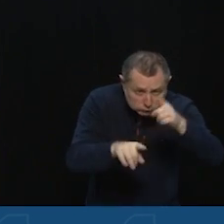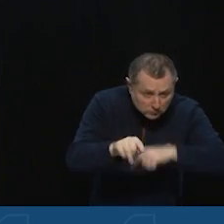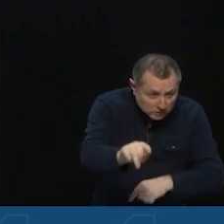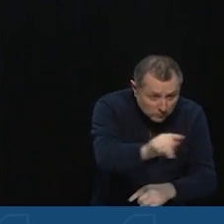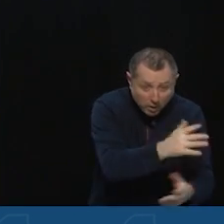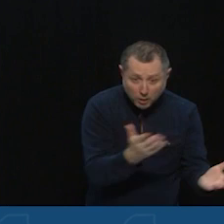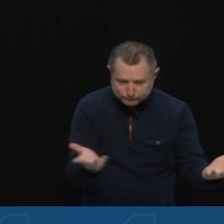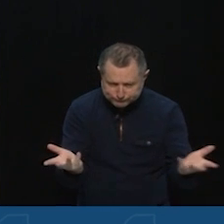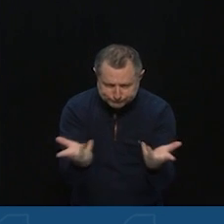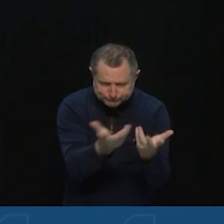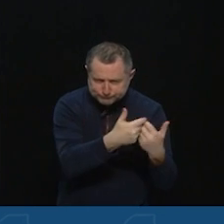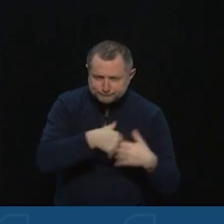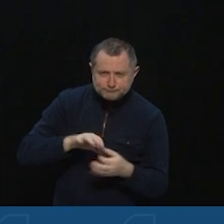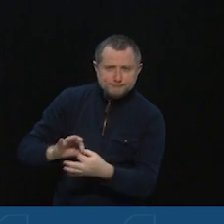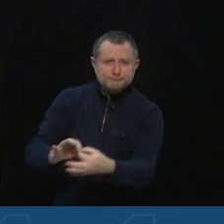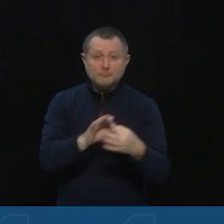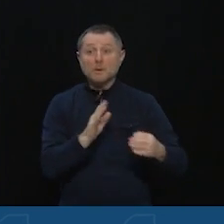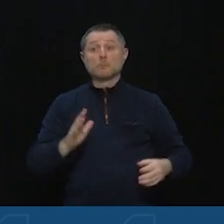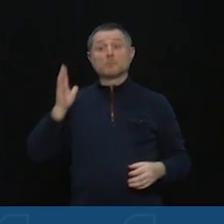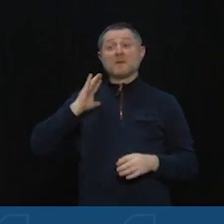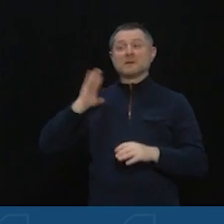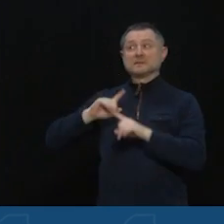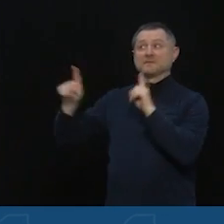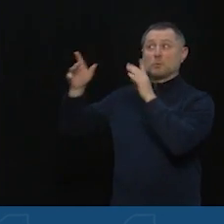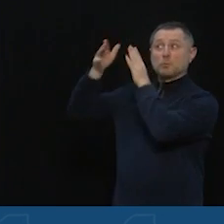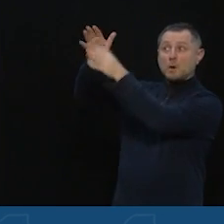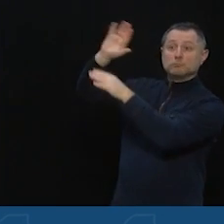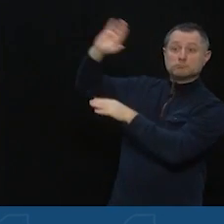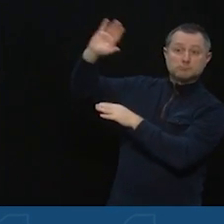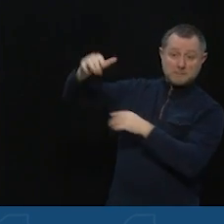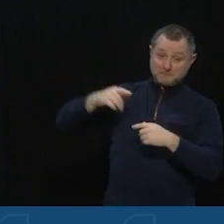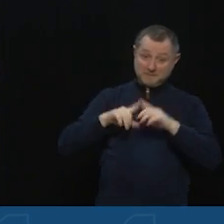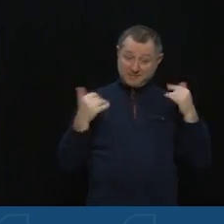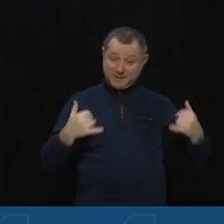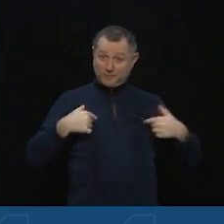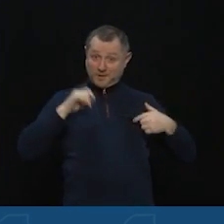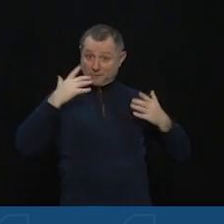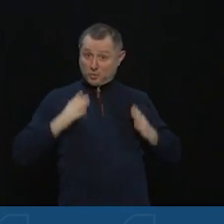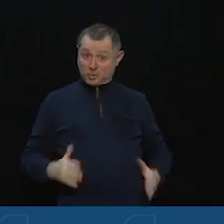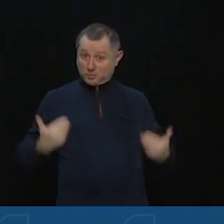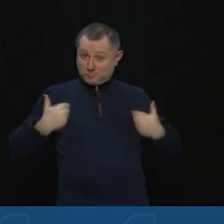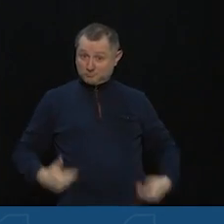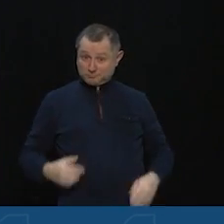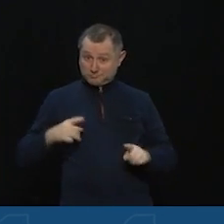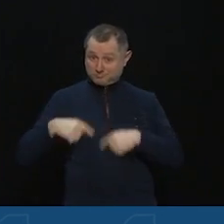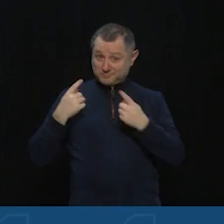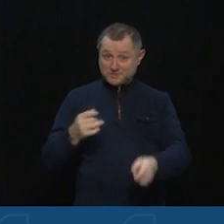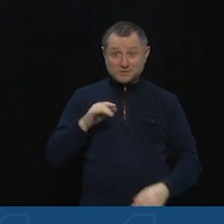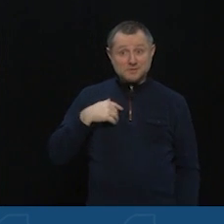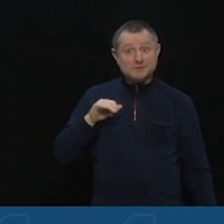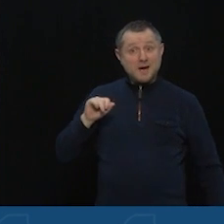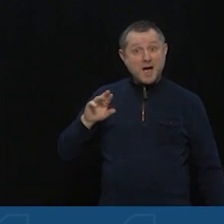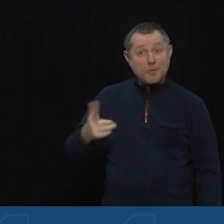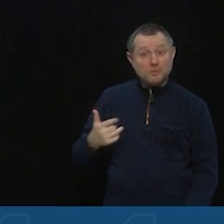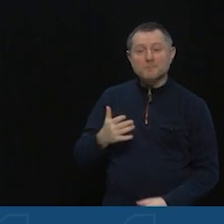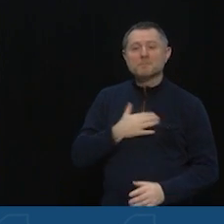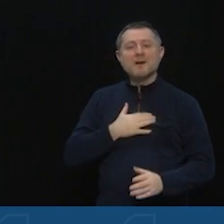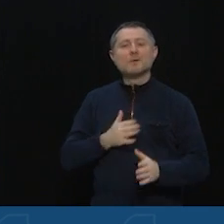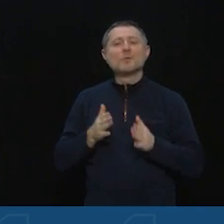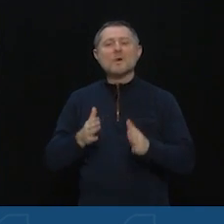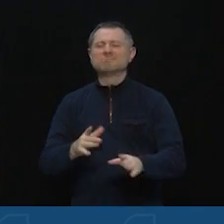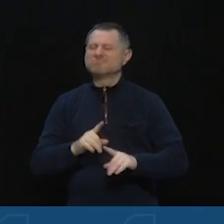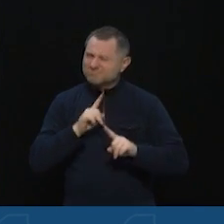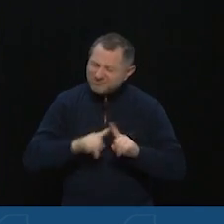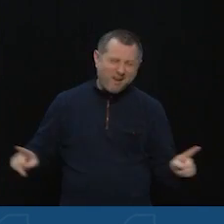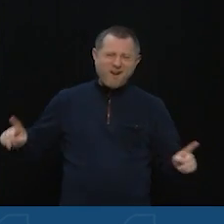how it's been done before, but as I've said since August 24th, it's a new day in New York. It's a new day of how I'm presenting the budget.